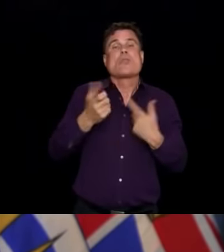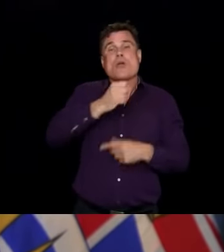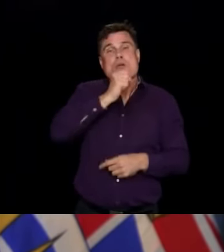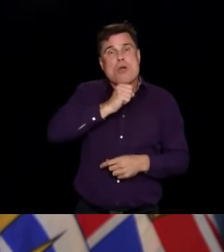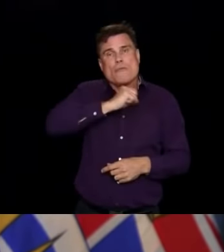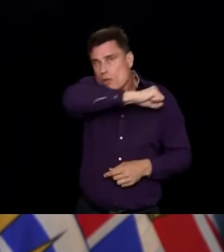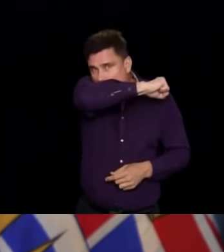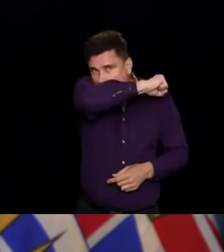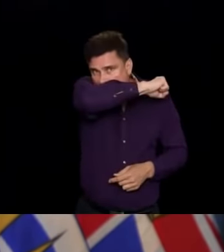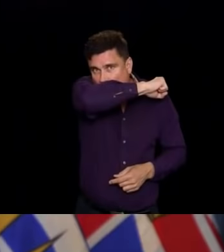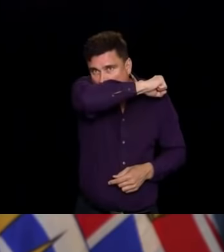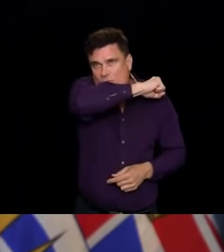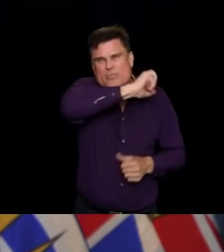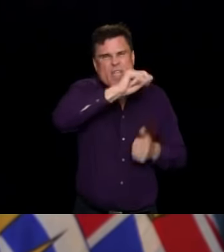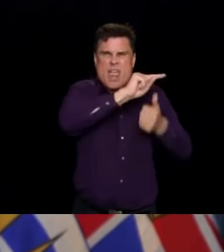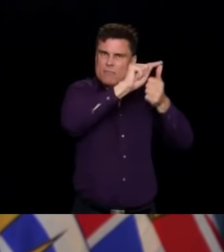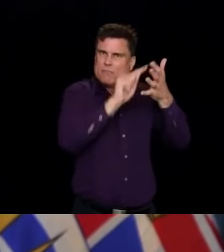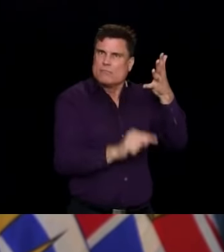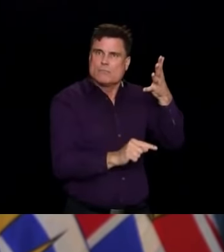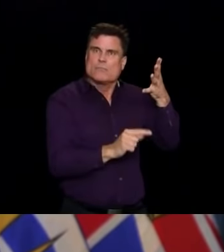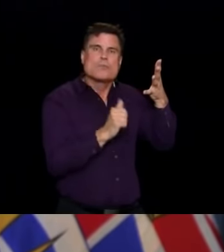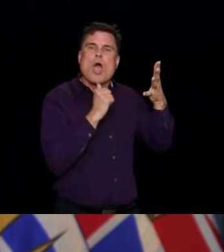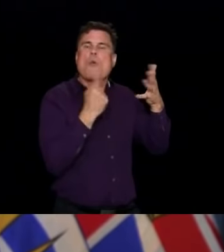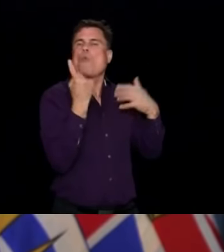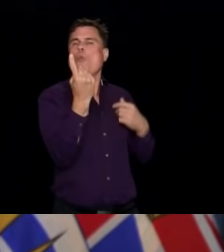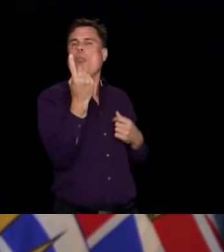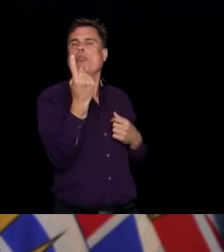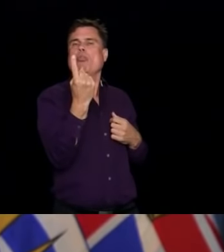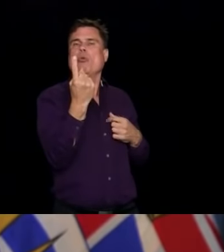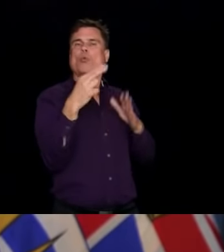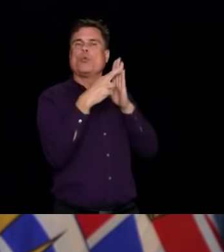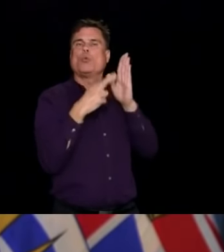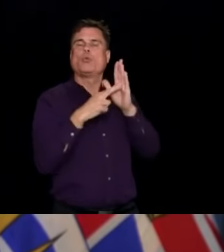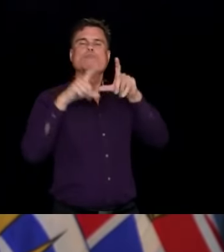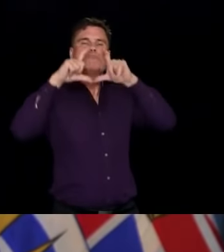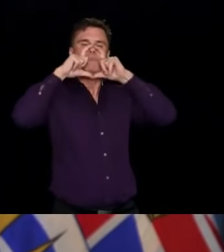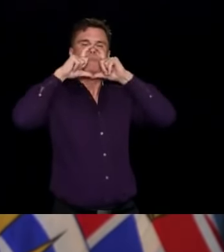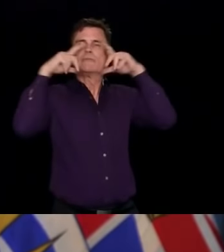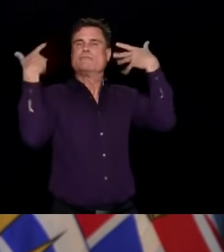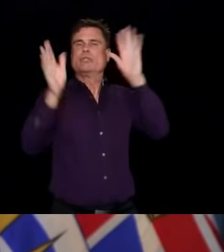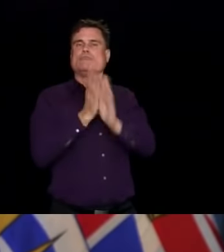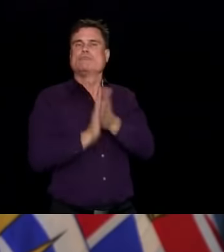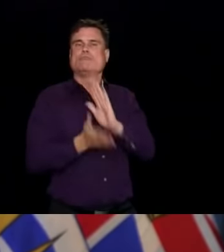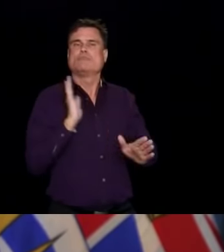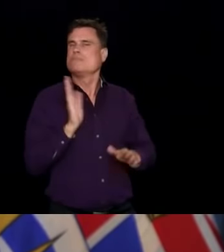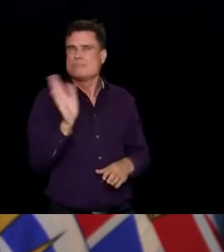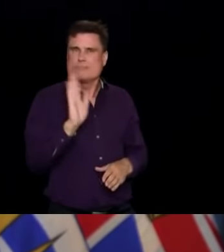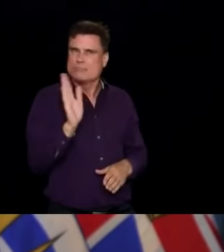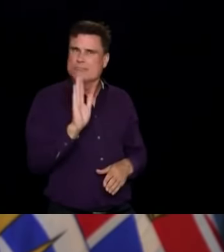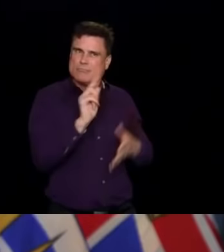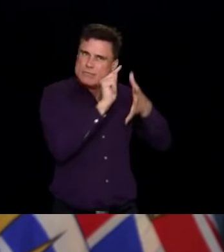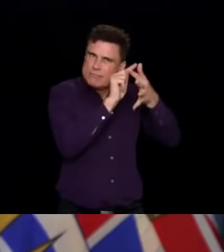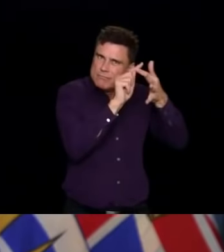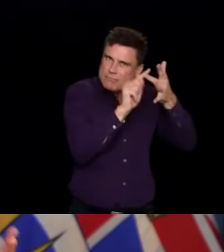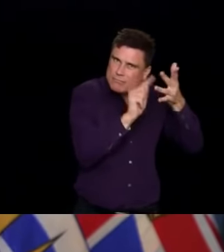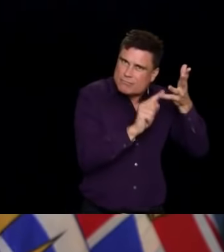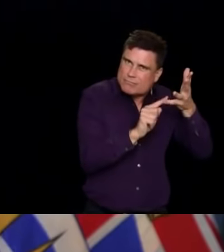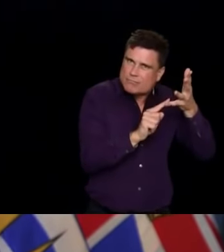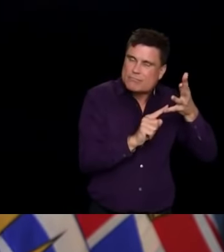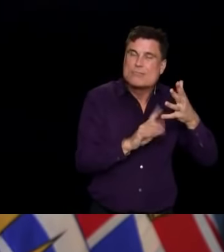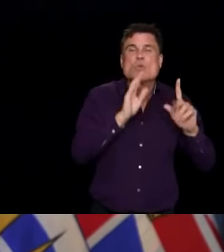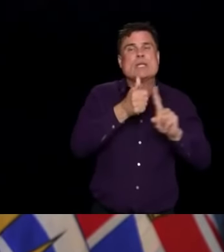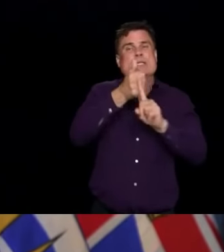particularly if you're indoors where there's poor ventilation and you're coughing or sneezing or singing or hugging